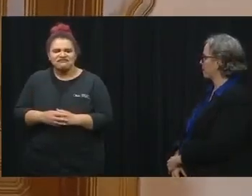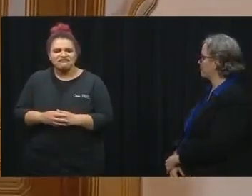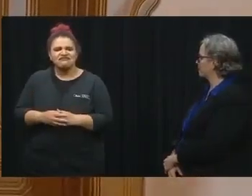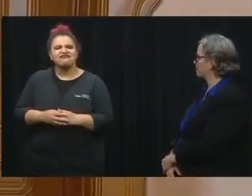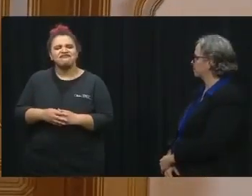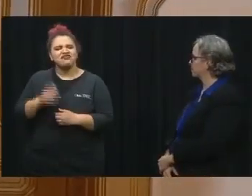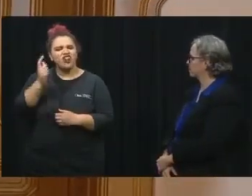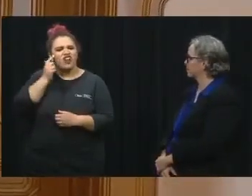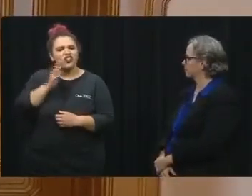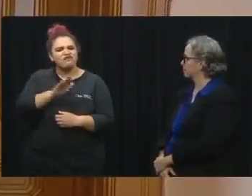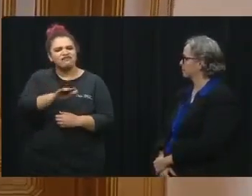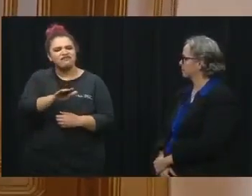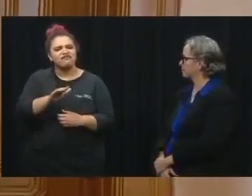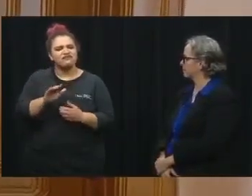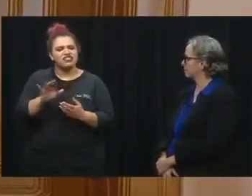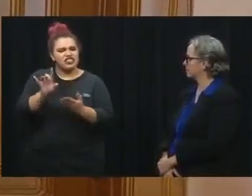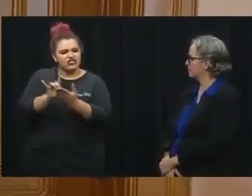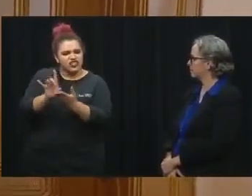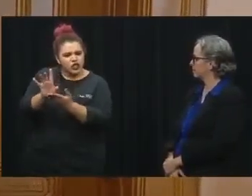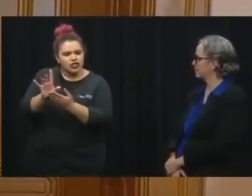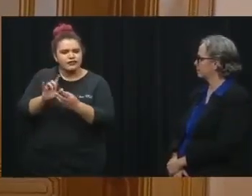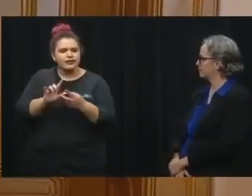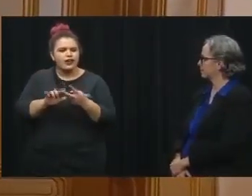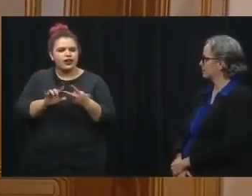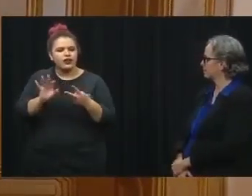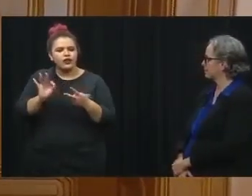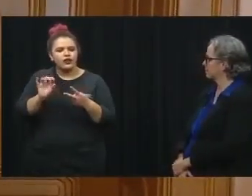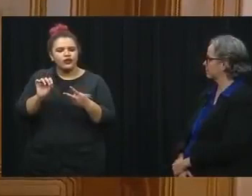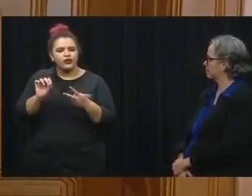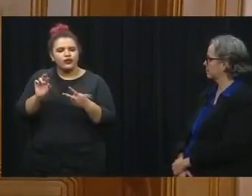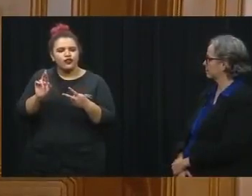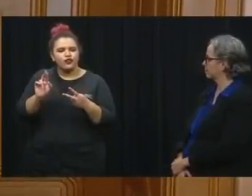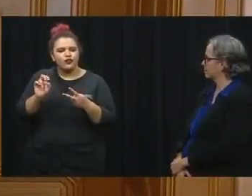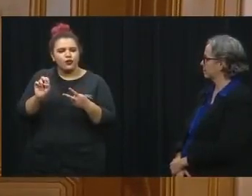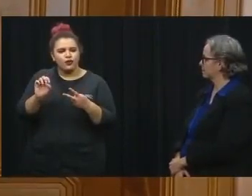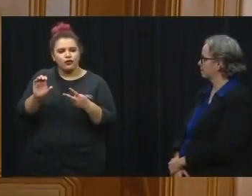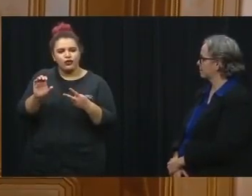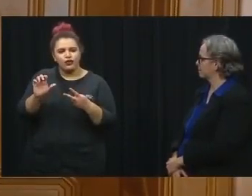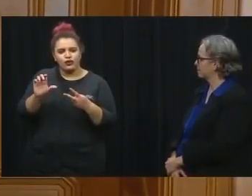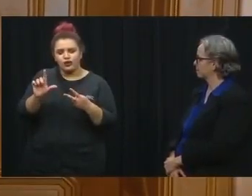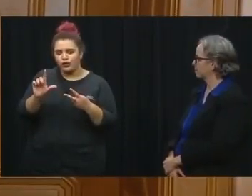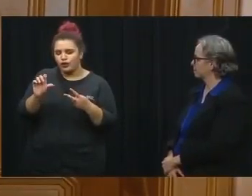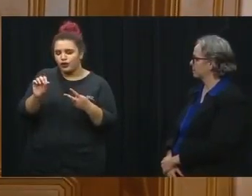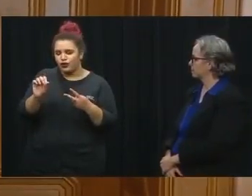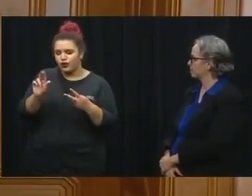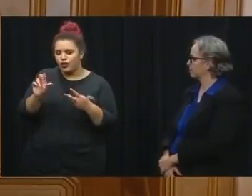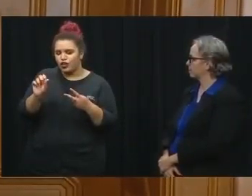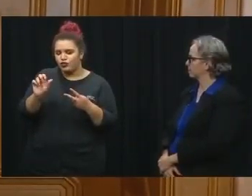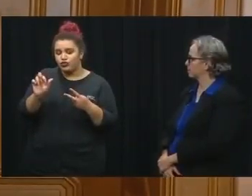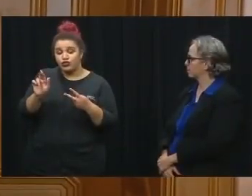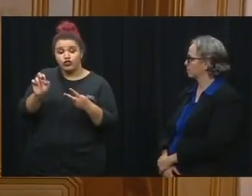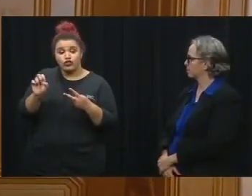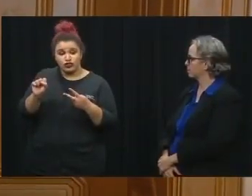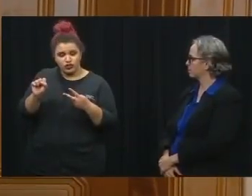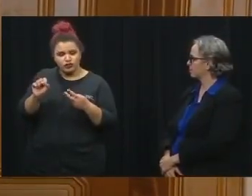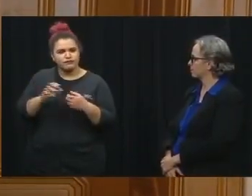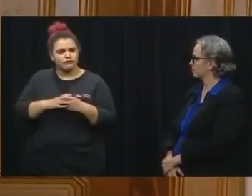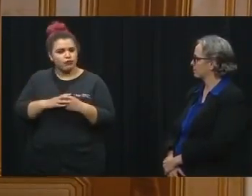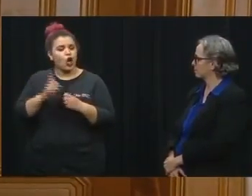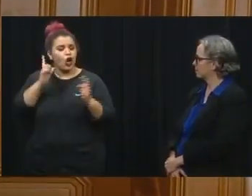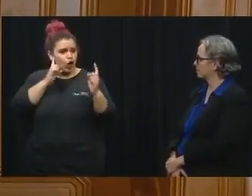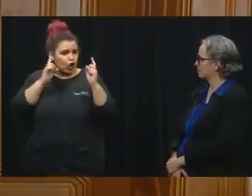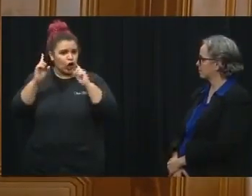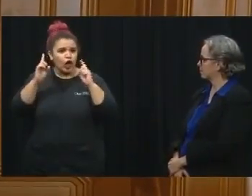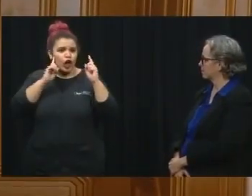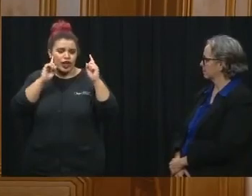more about evictions and foreclosures. I think that the news of delaying these proceedings will be received